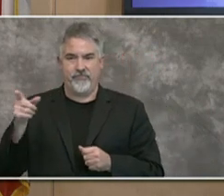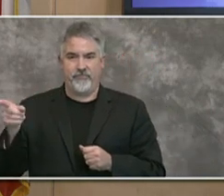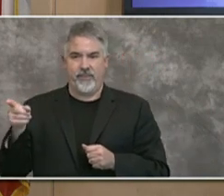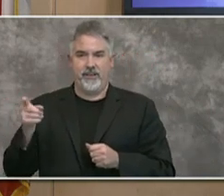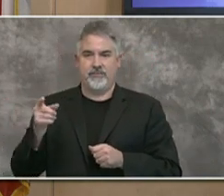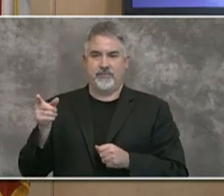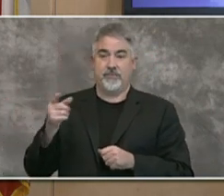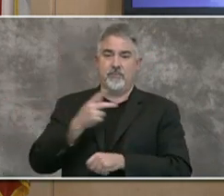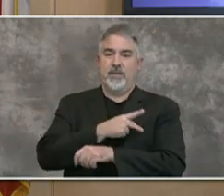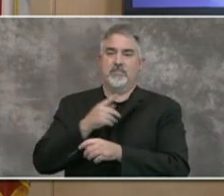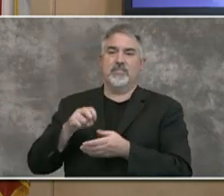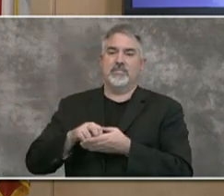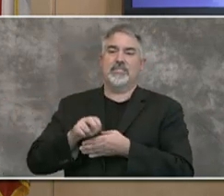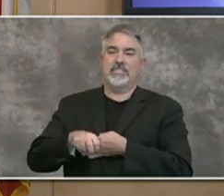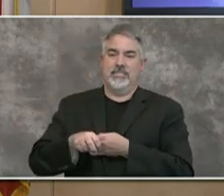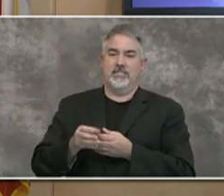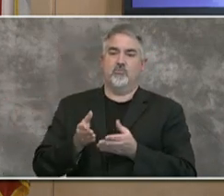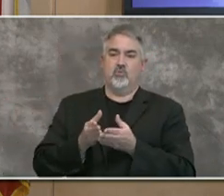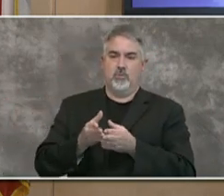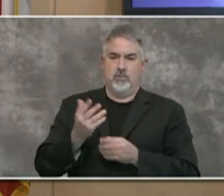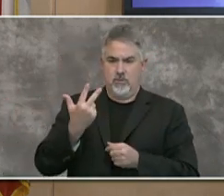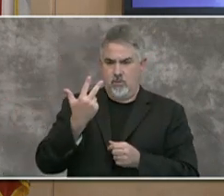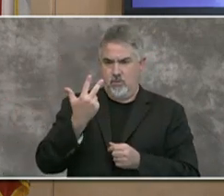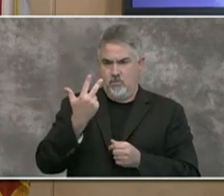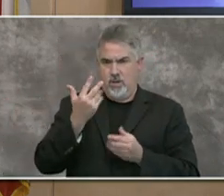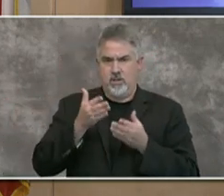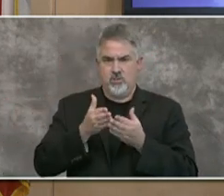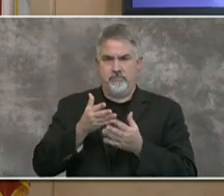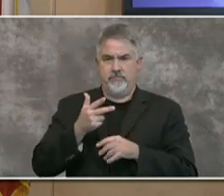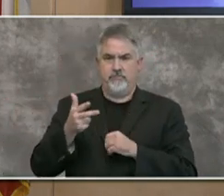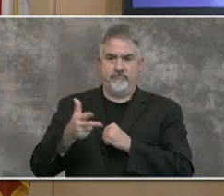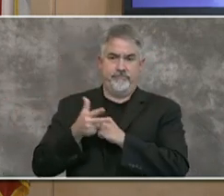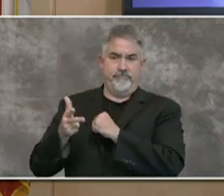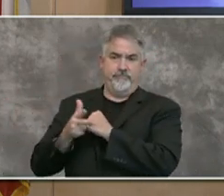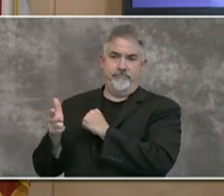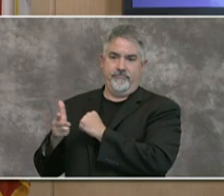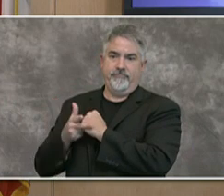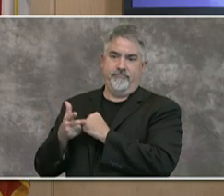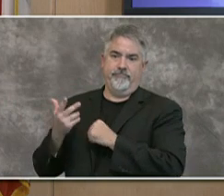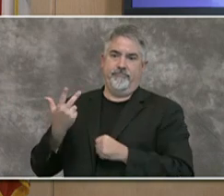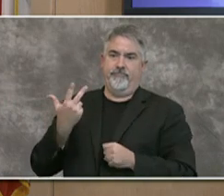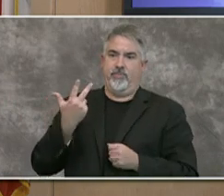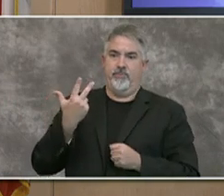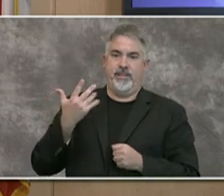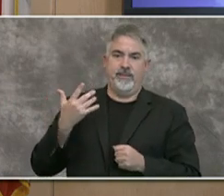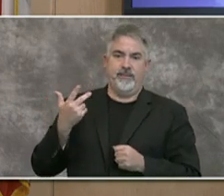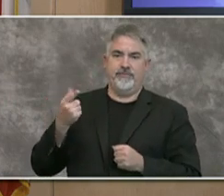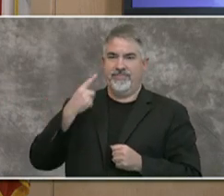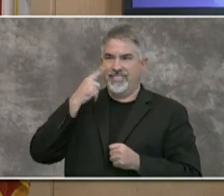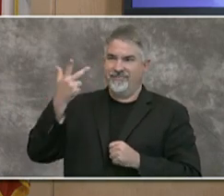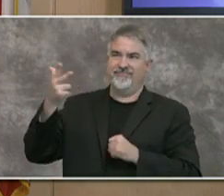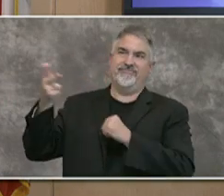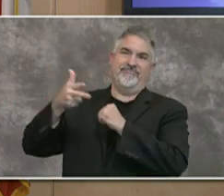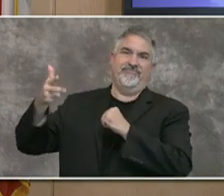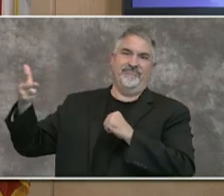ships. We have 3 ships that are coming in and out of port. People can see them coming in and out, getting replenished.